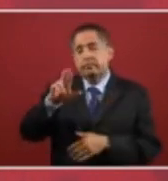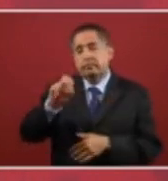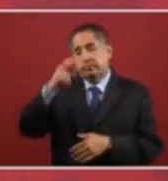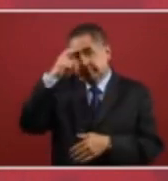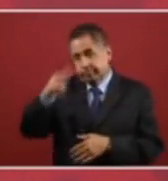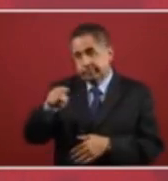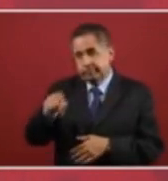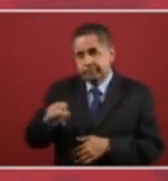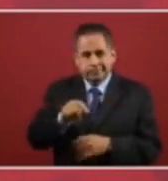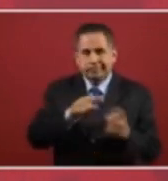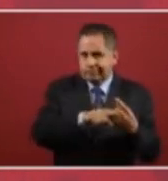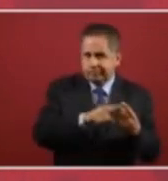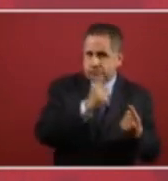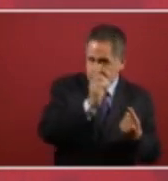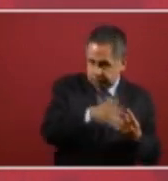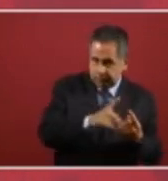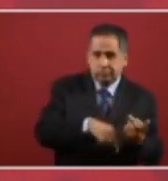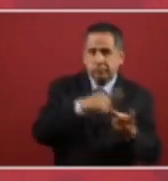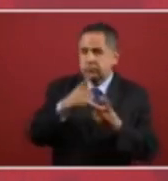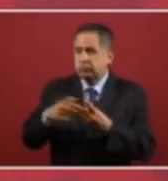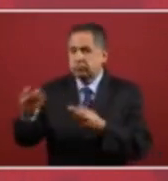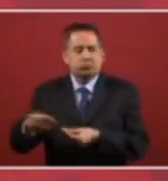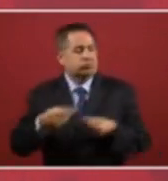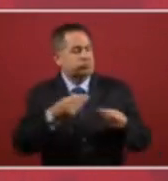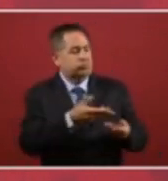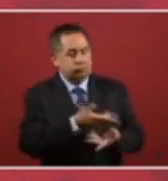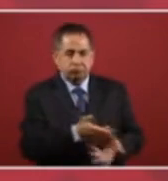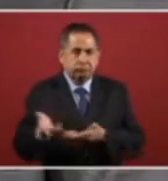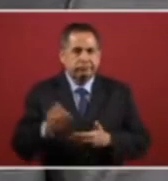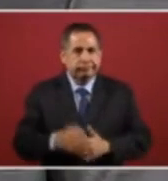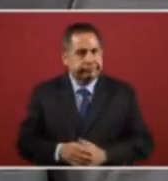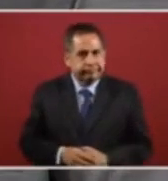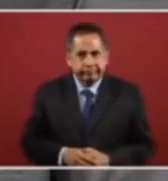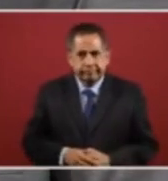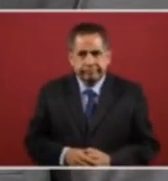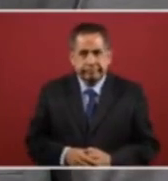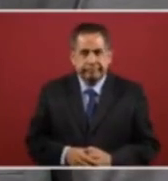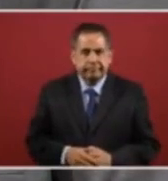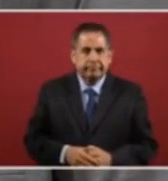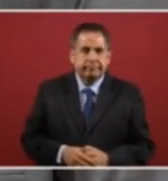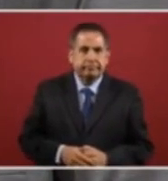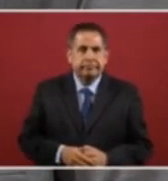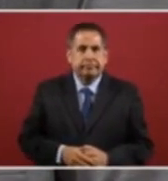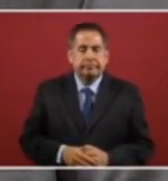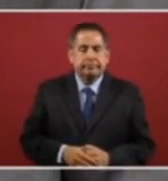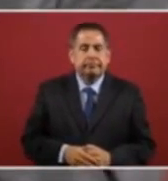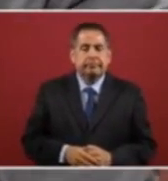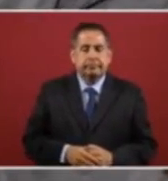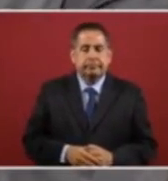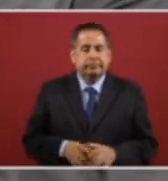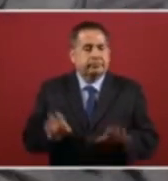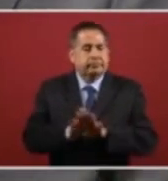Aeroméxico, the other airline, public airline.